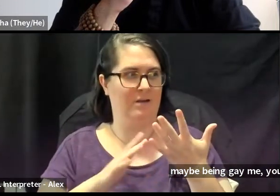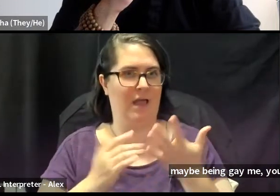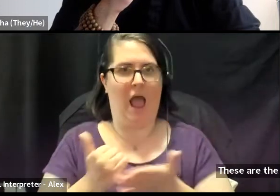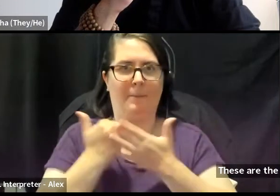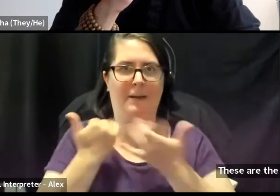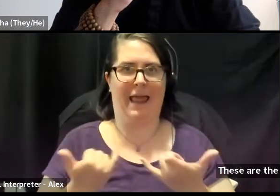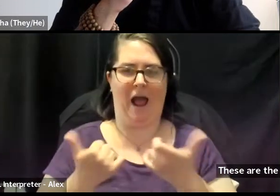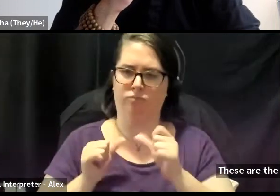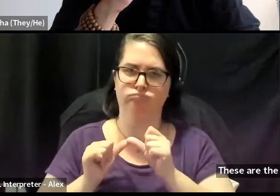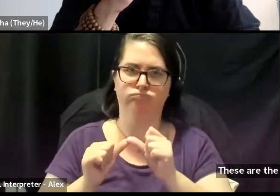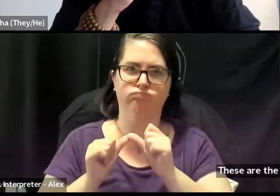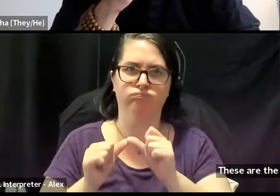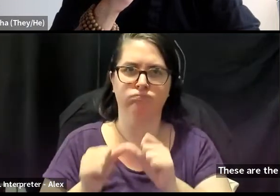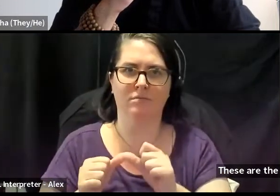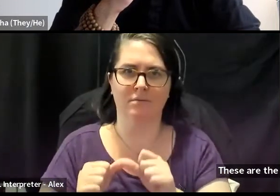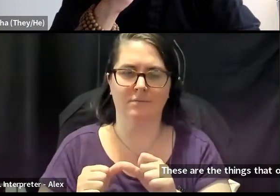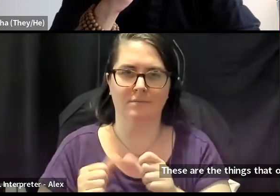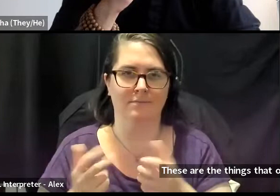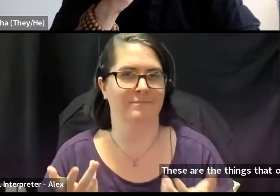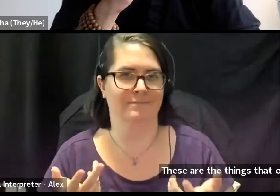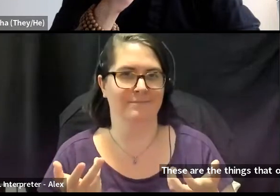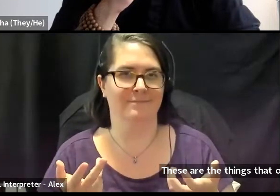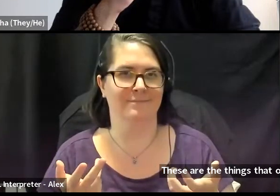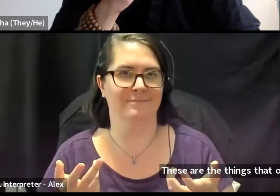now. I